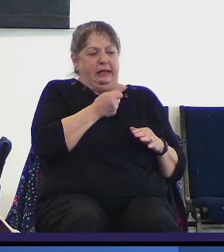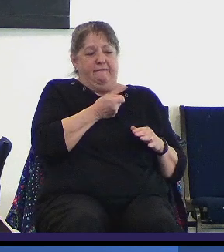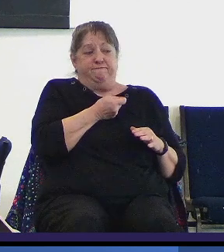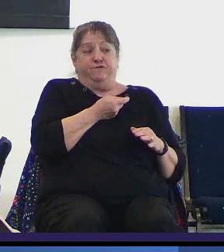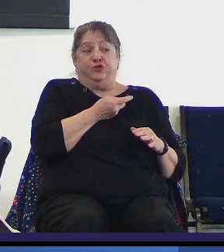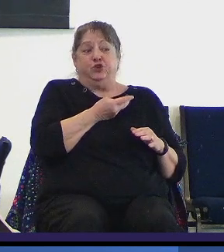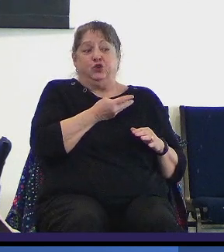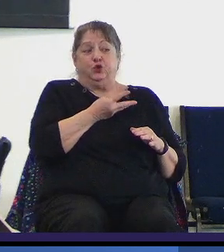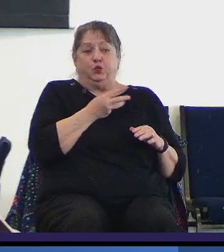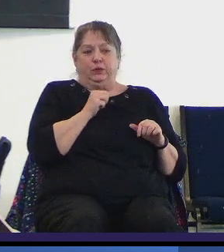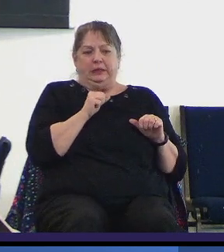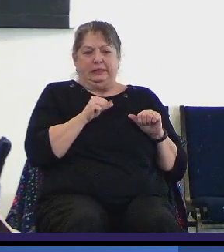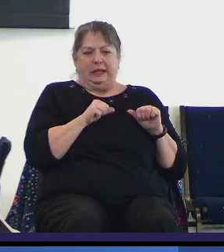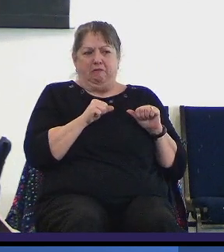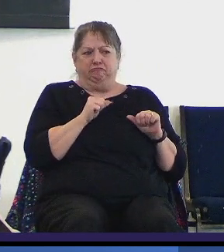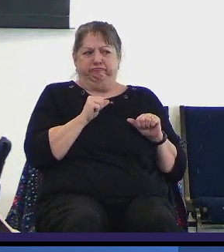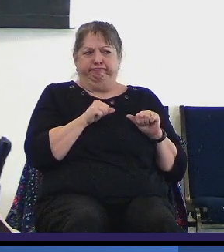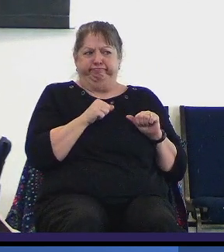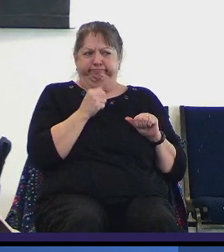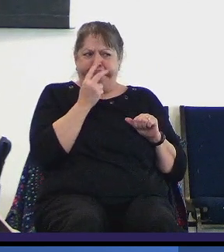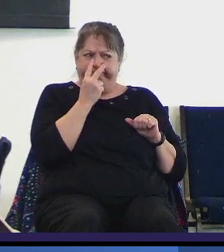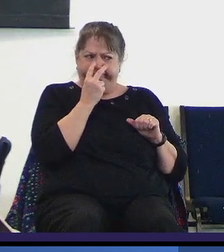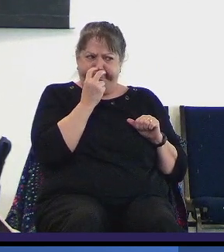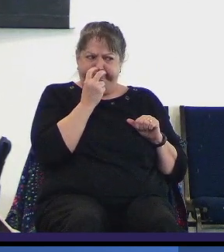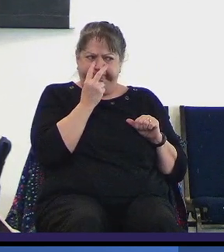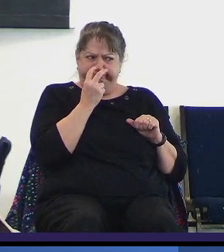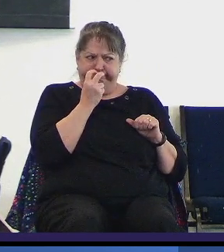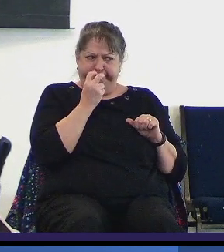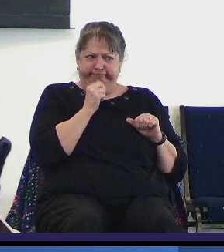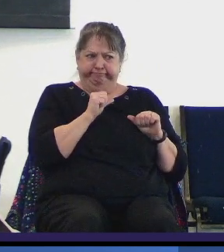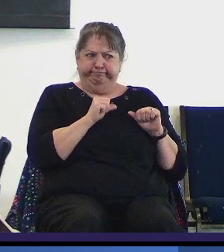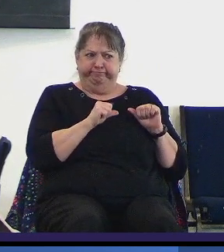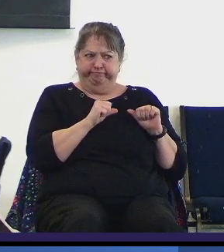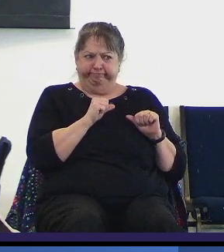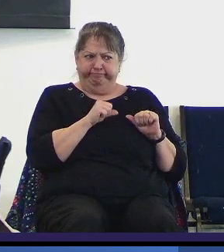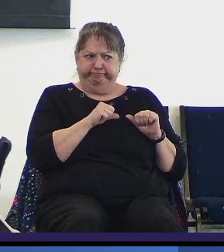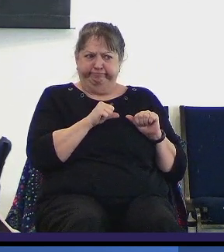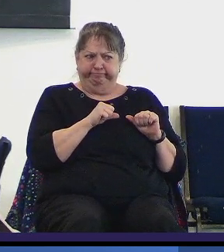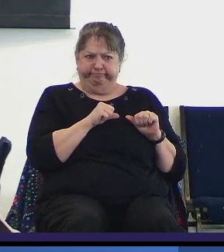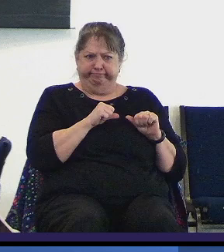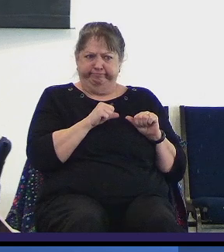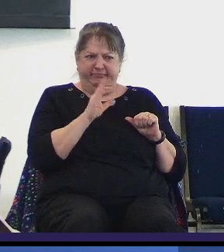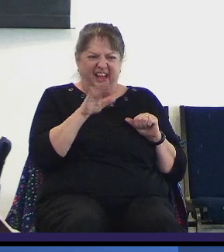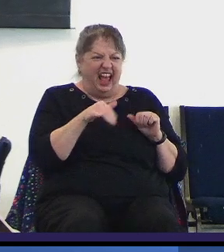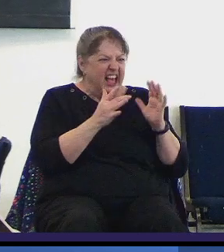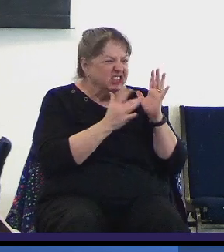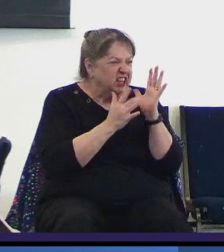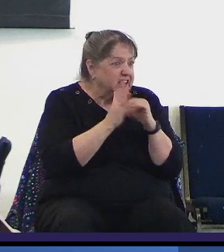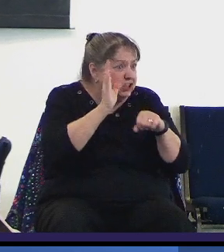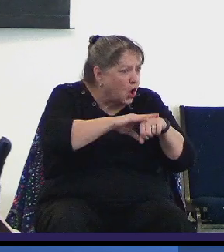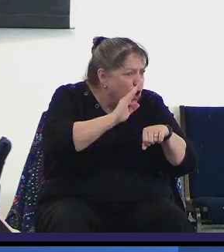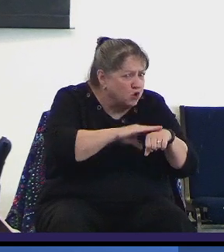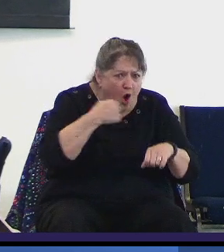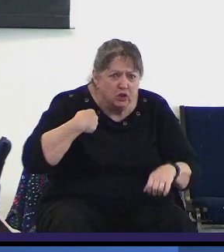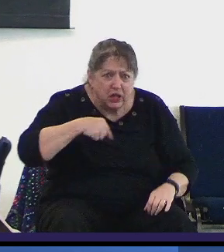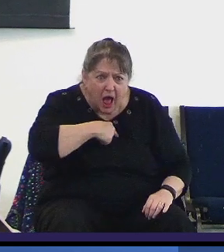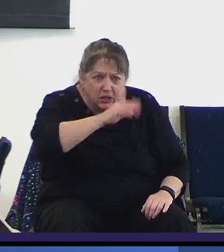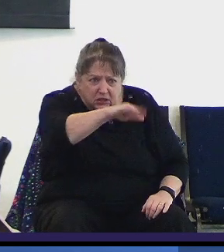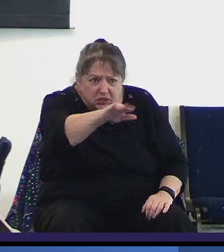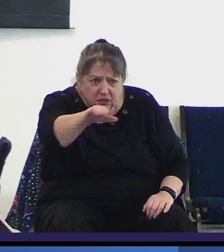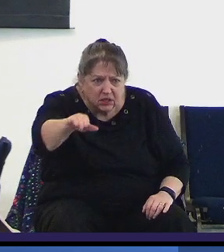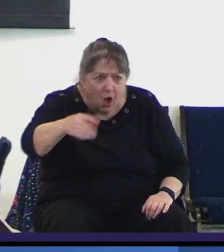Let me say this. When Jesus calls us into his work, he doesn't call doubters. In fact, it's believing in him